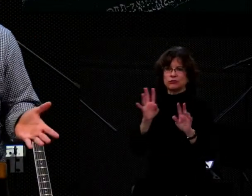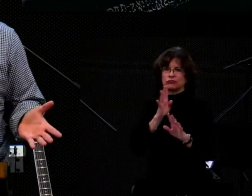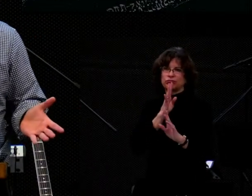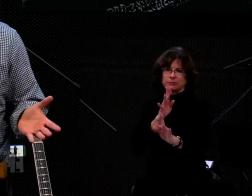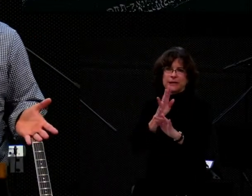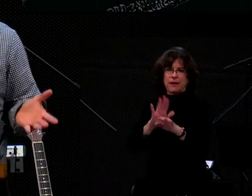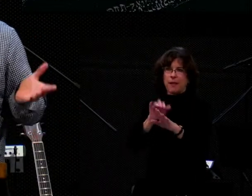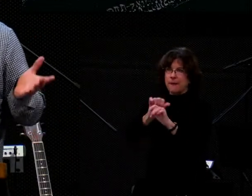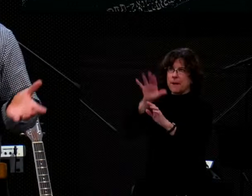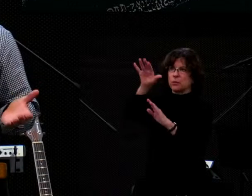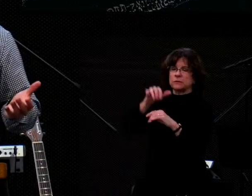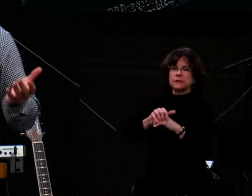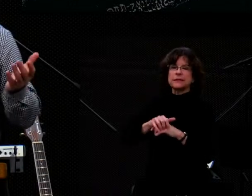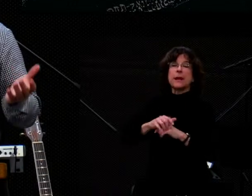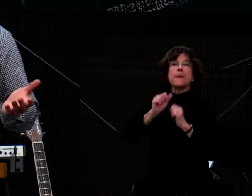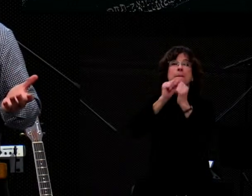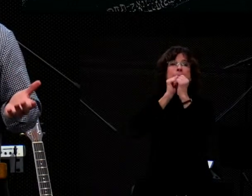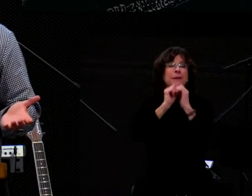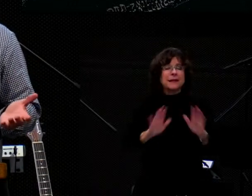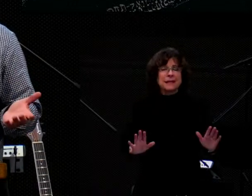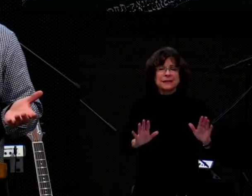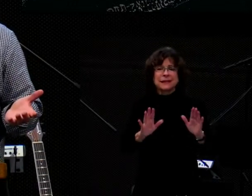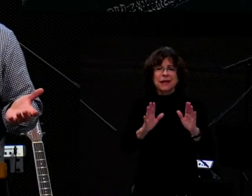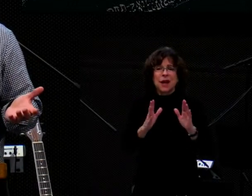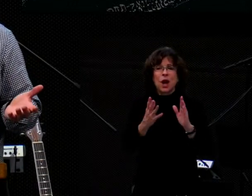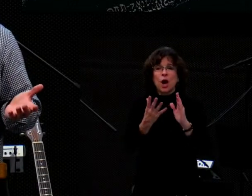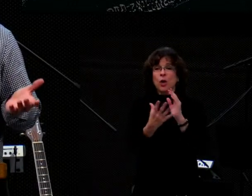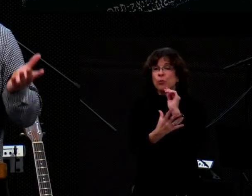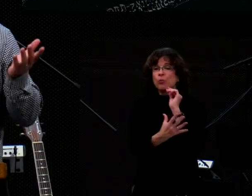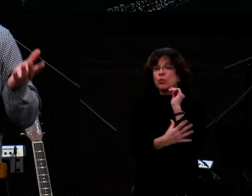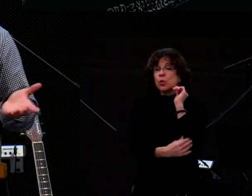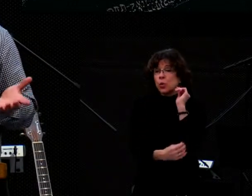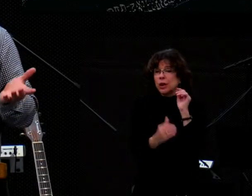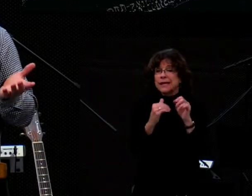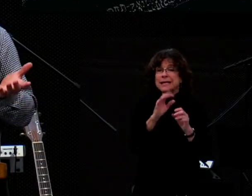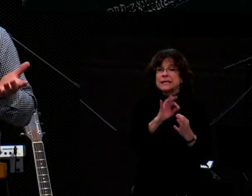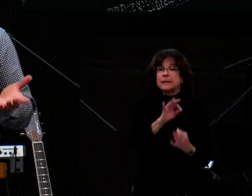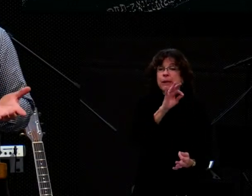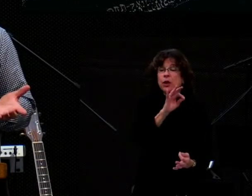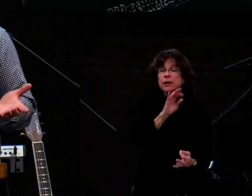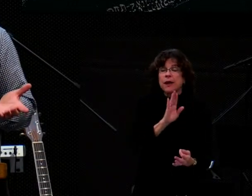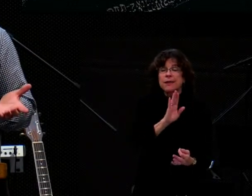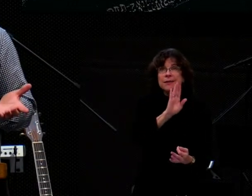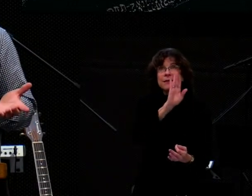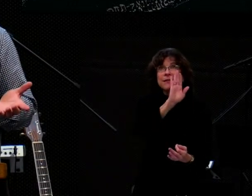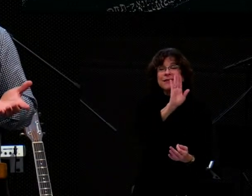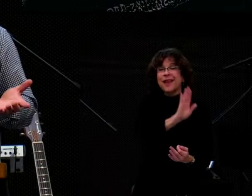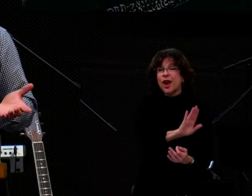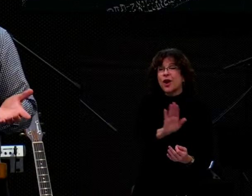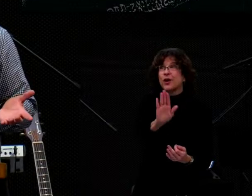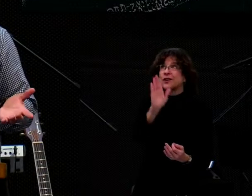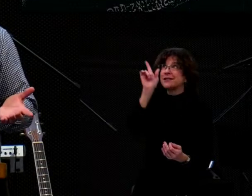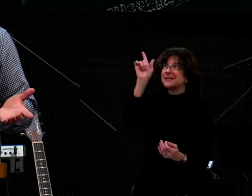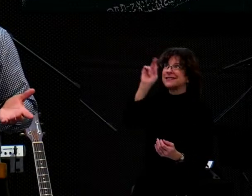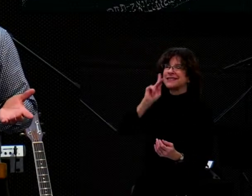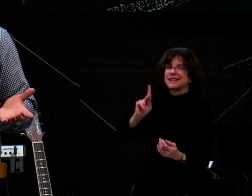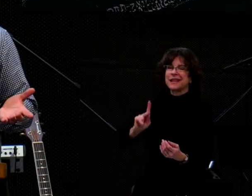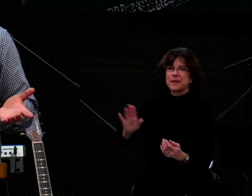these words: blessed are the poor in spirit, for theirs is the kingdom of